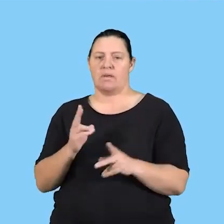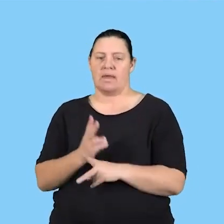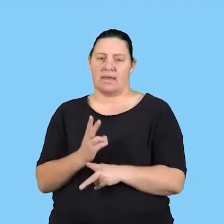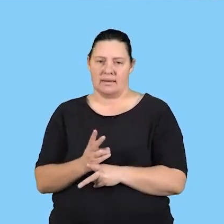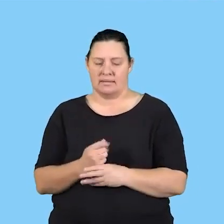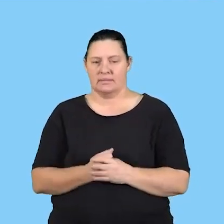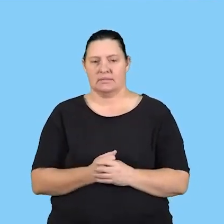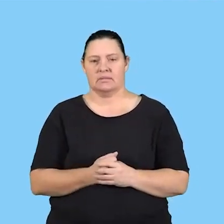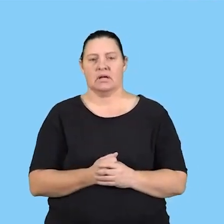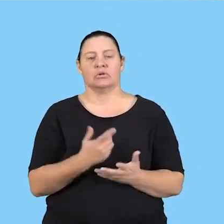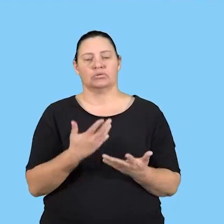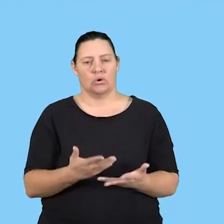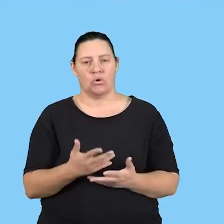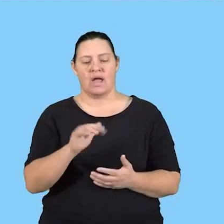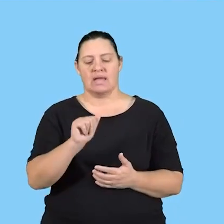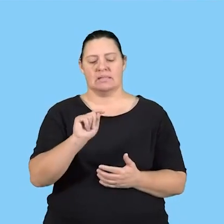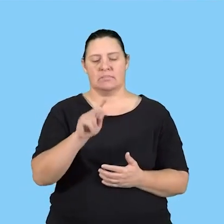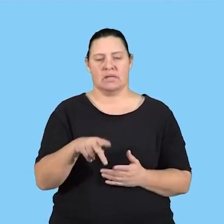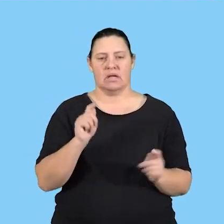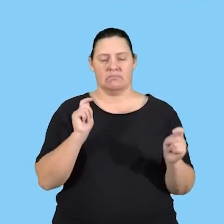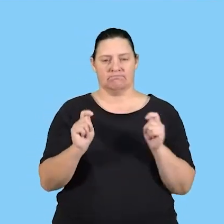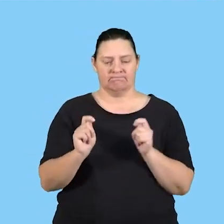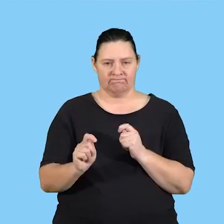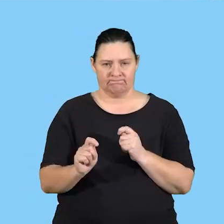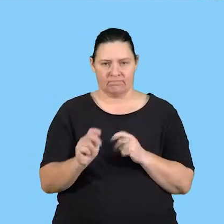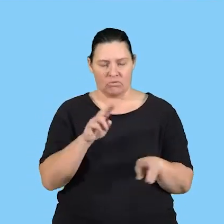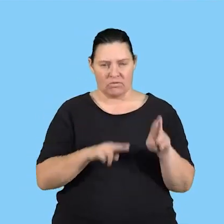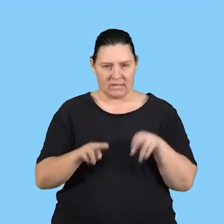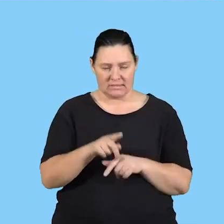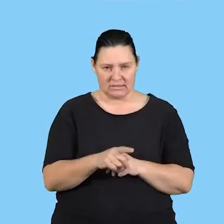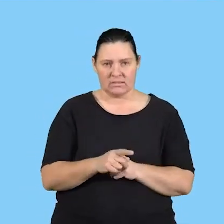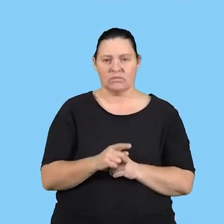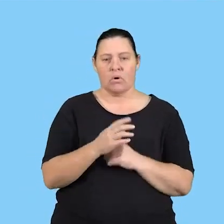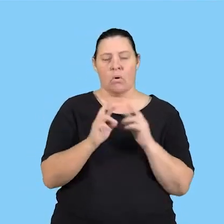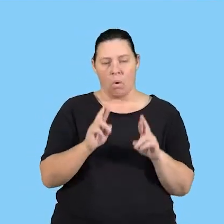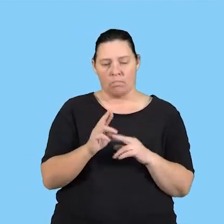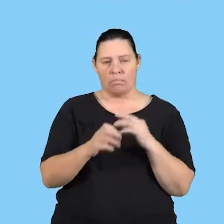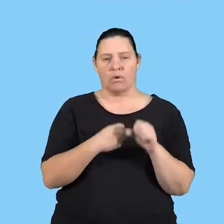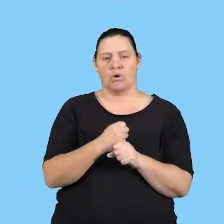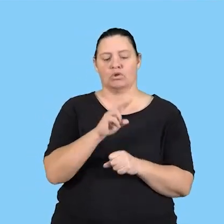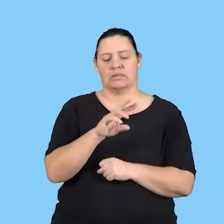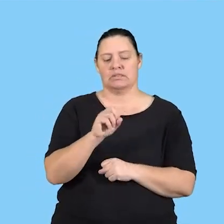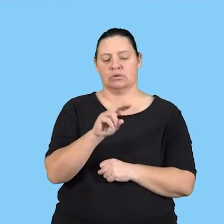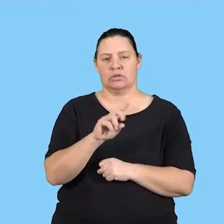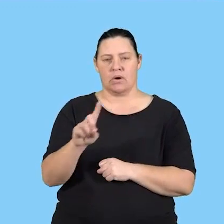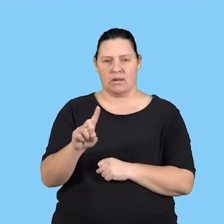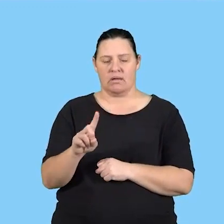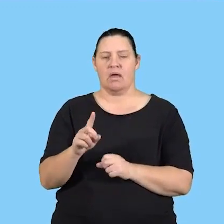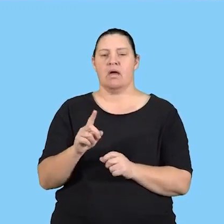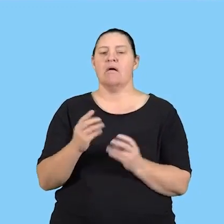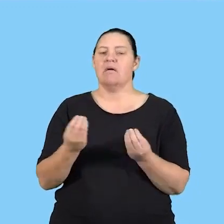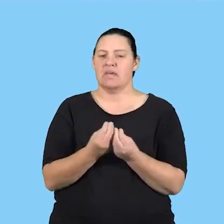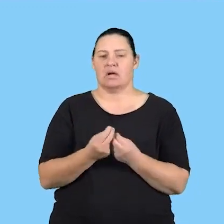Then we revised the ATPs with the hope that in year 2021, things were going to be normal.